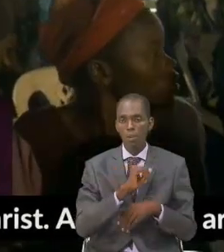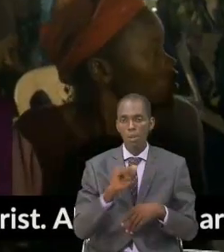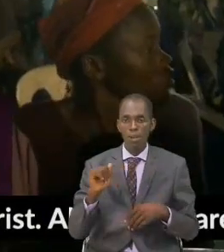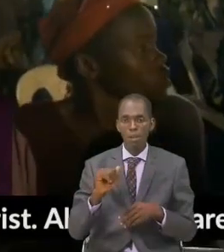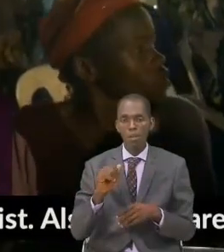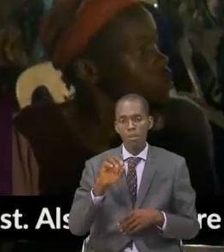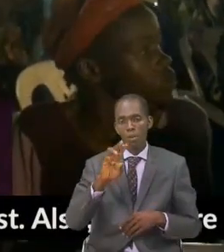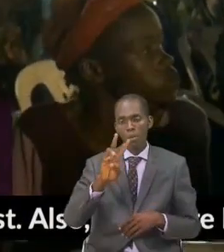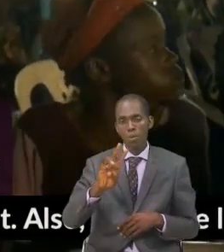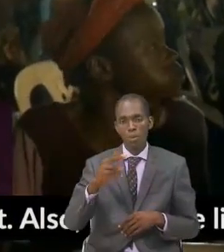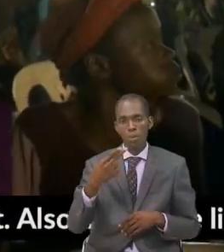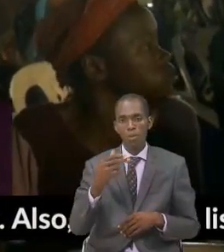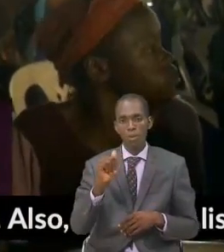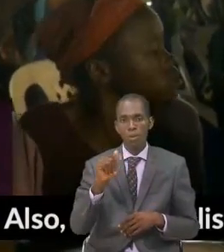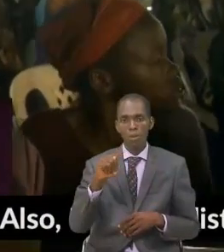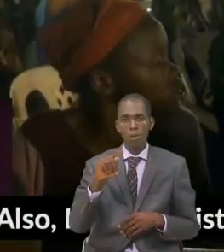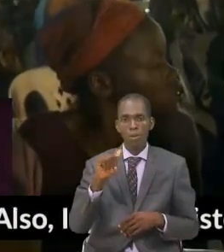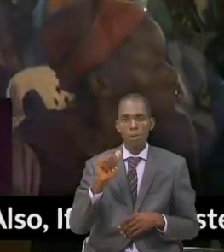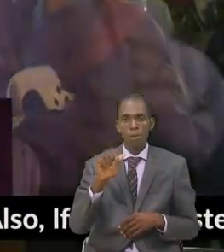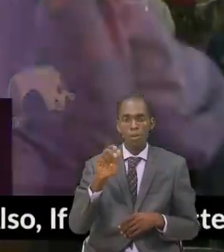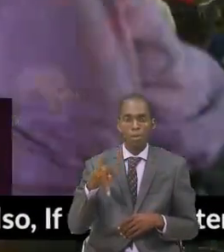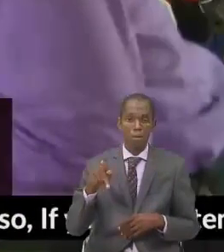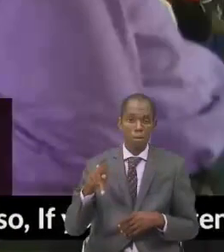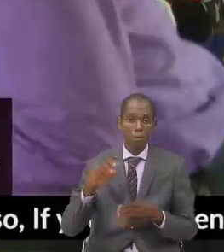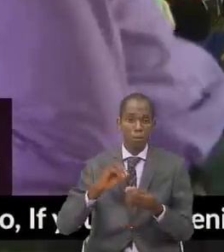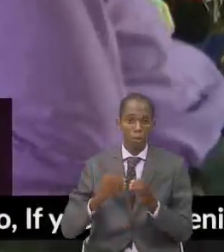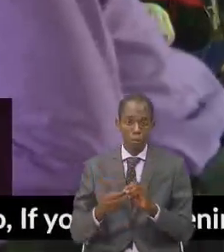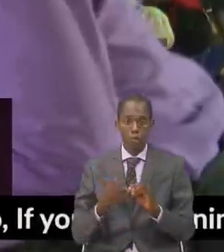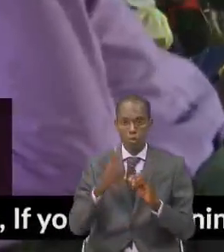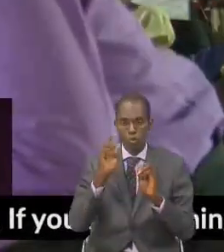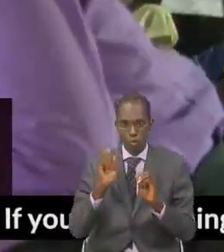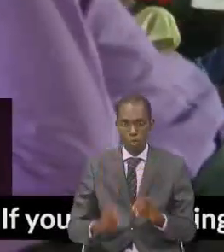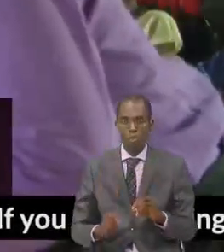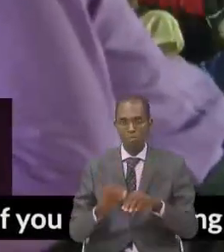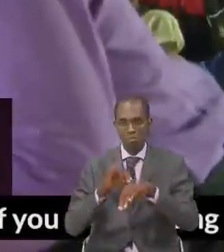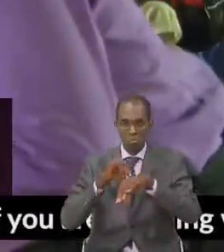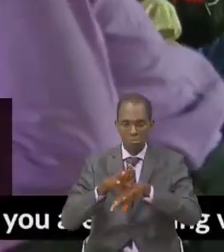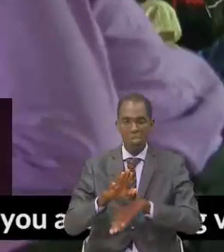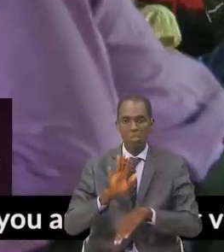There's a WhatsApp number you can call.